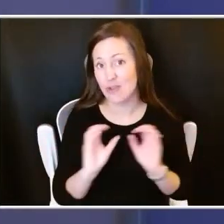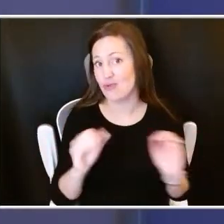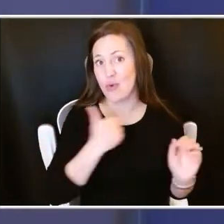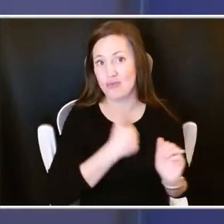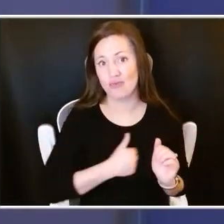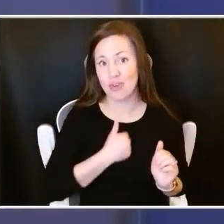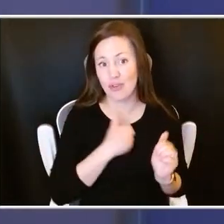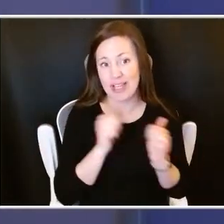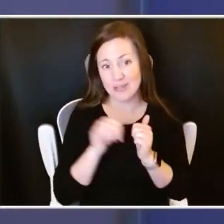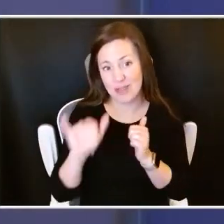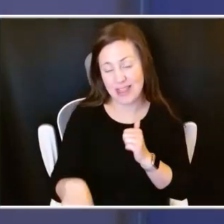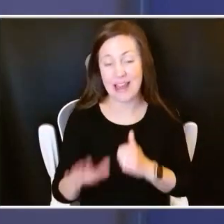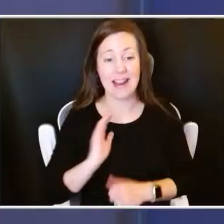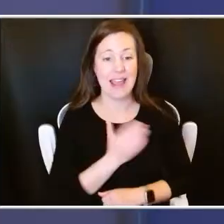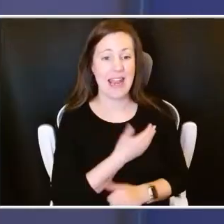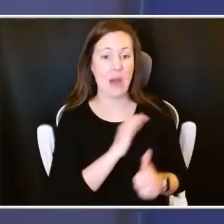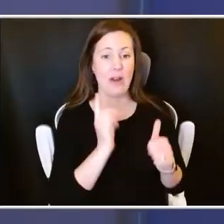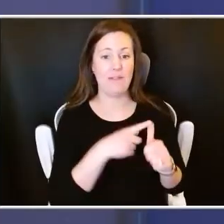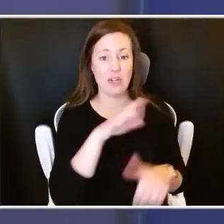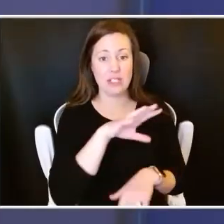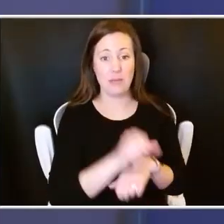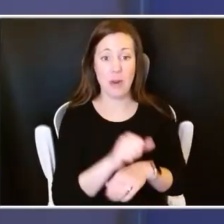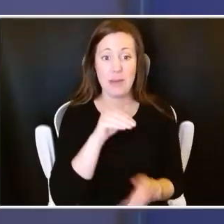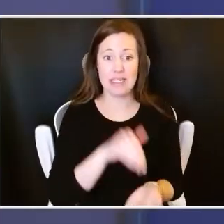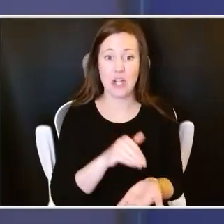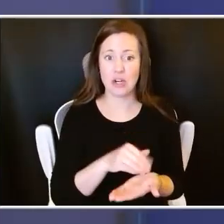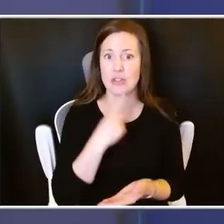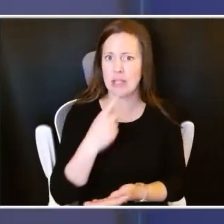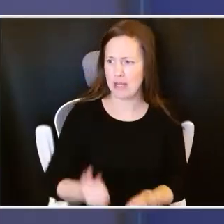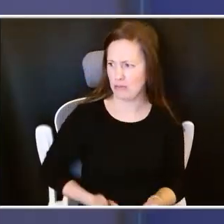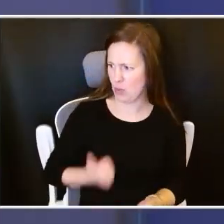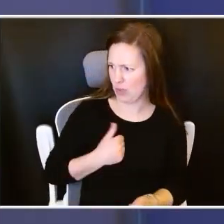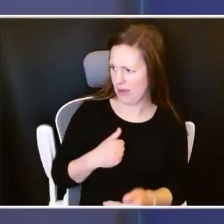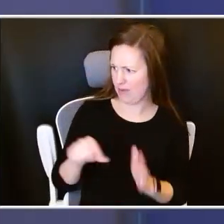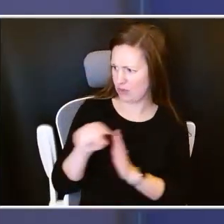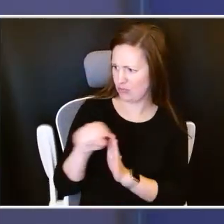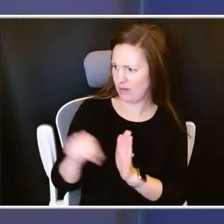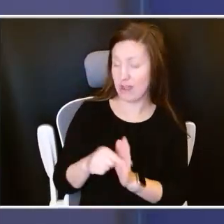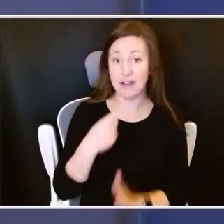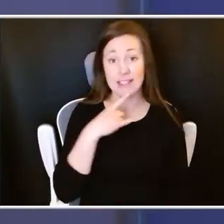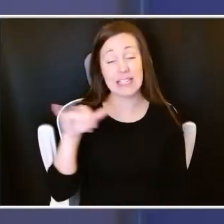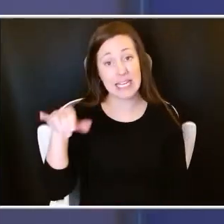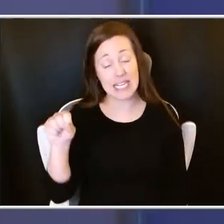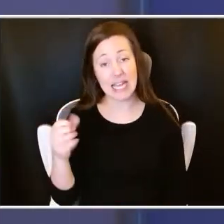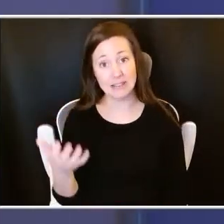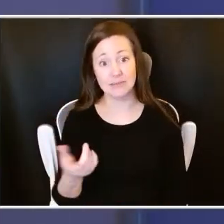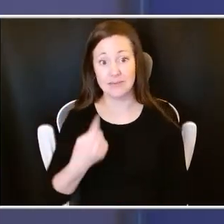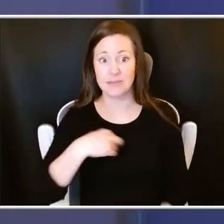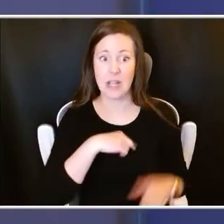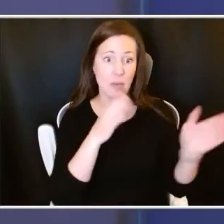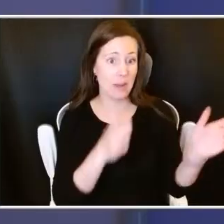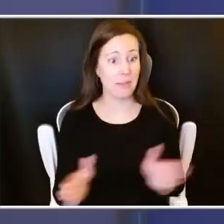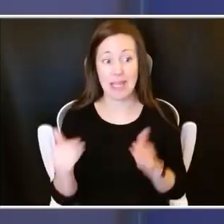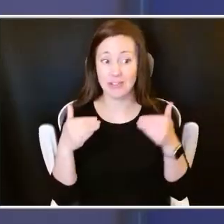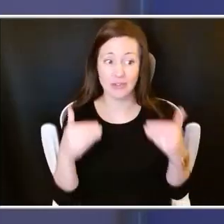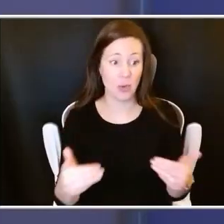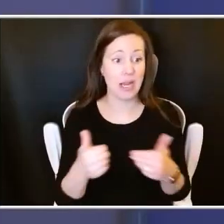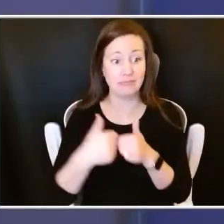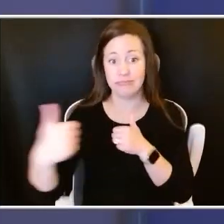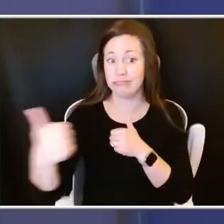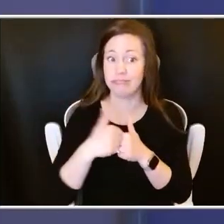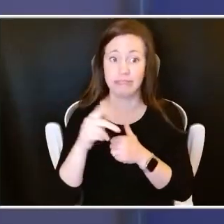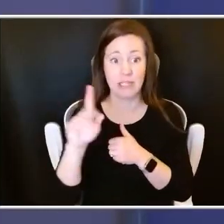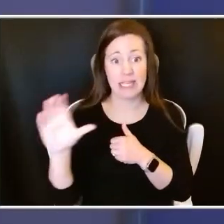visit, Dr. Al-Rashabi said, you live in Springfield? And we said, yes, which we had totally planned to just, whatever it took to come to Kansas City, to camp and live,